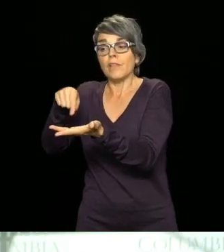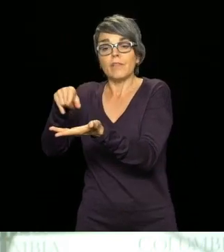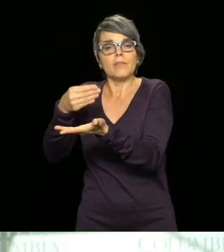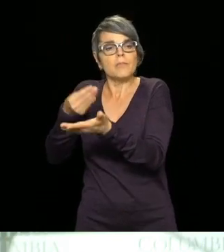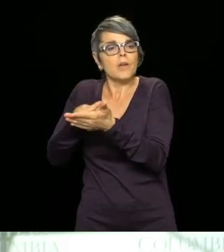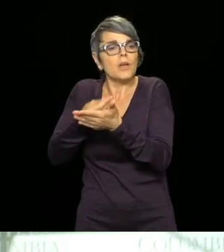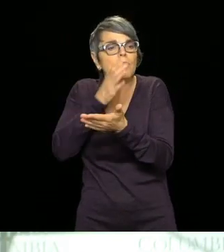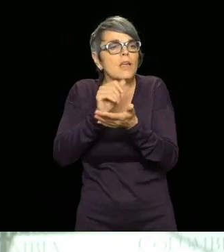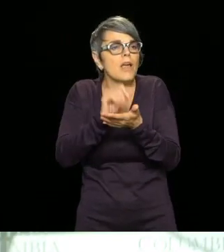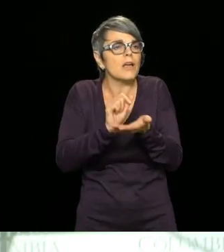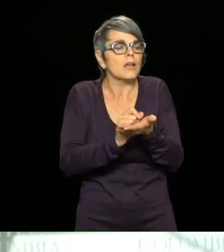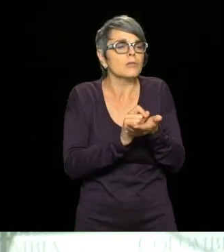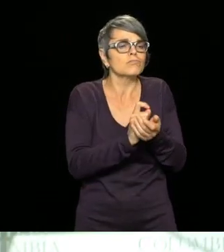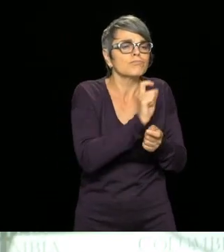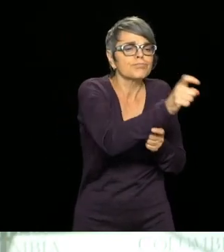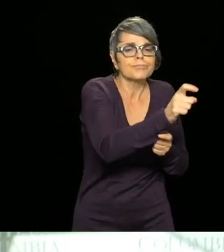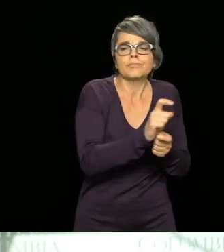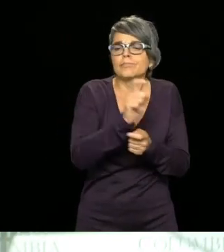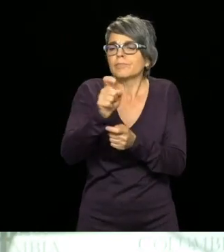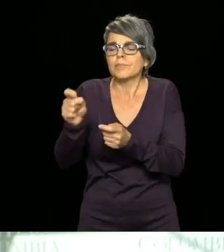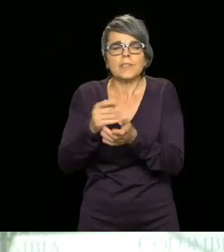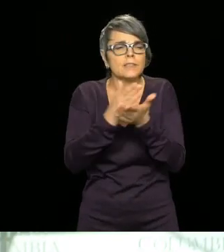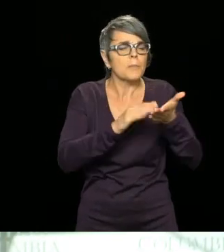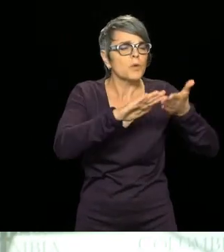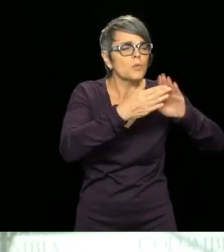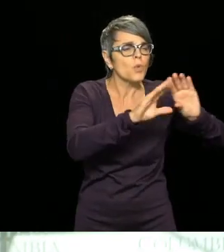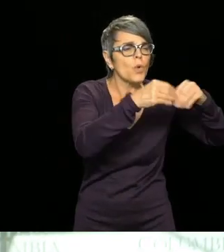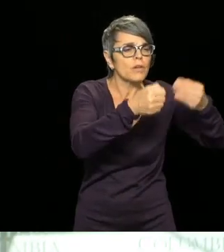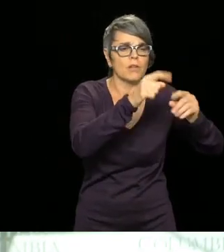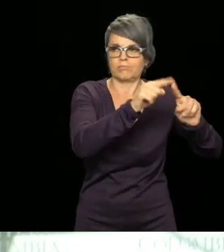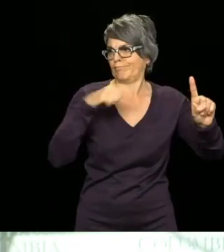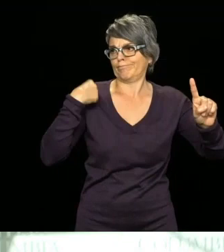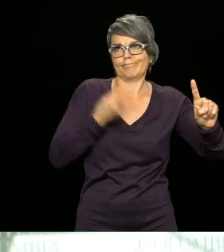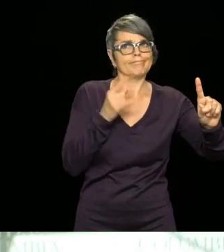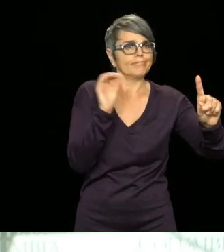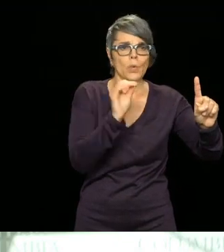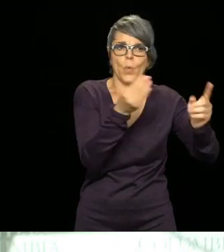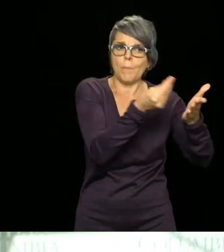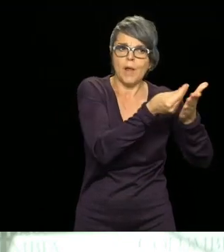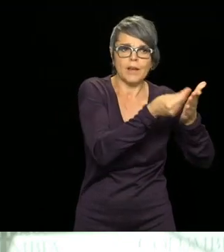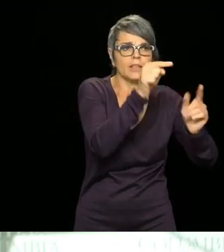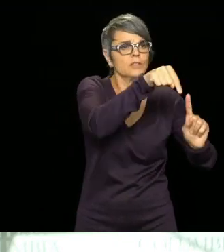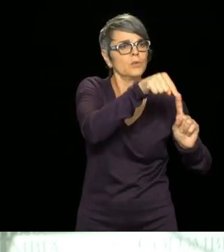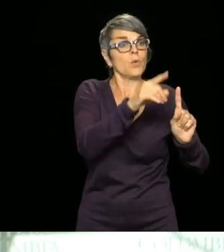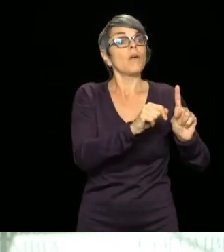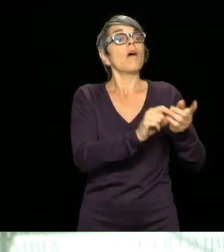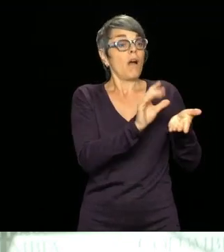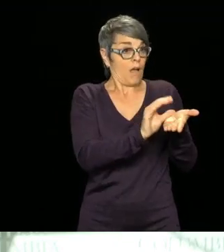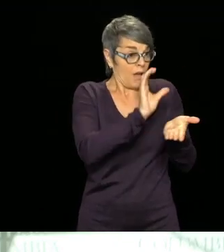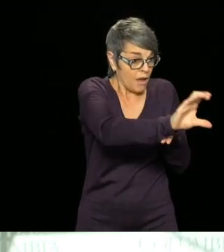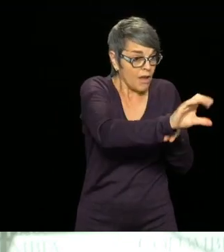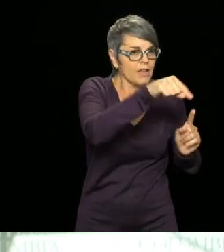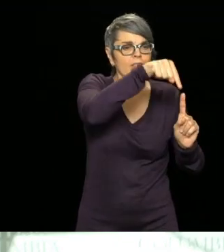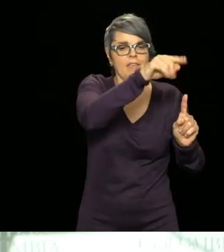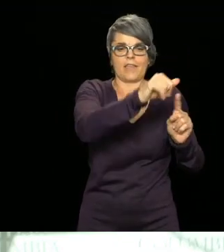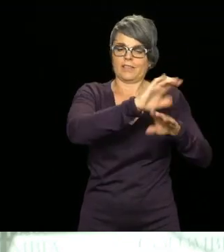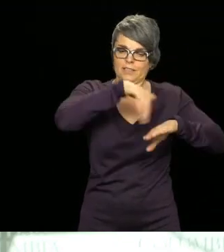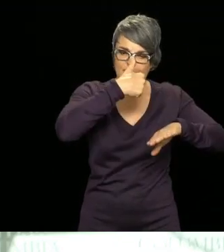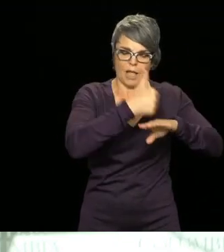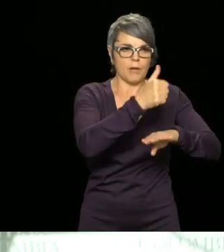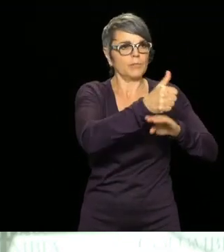communities who have never had funding to have a specialized sexual assault response program in place. And